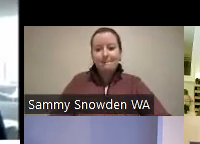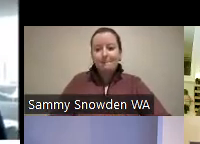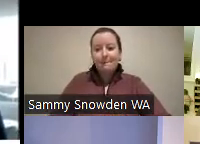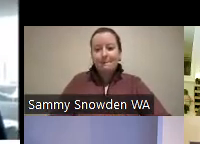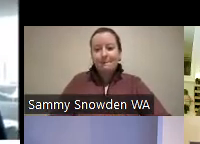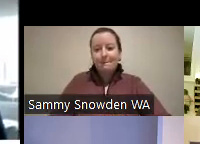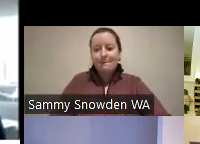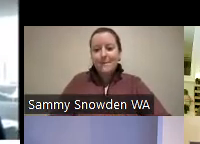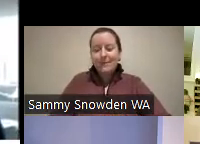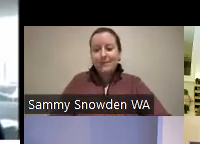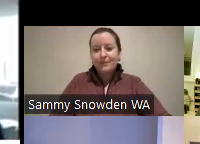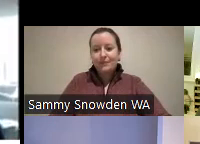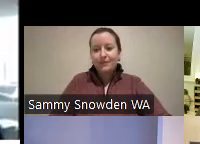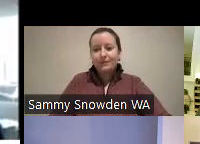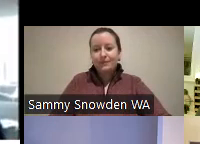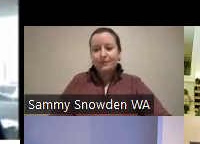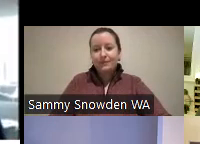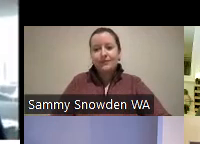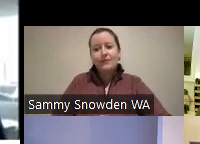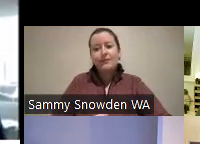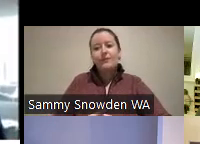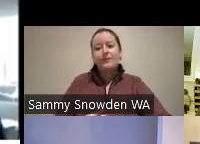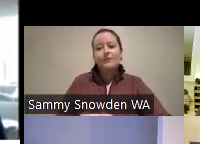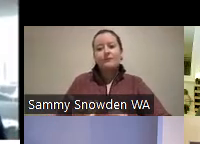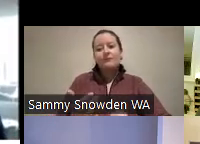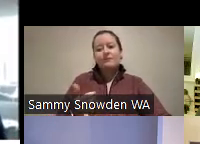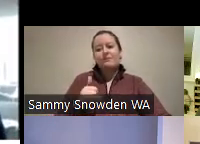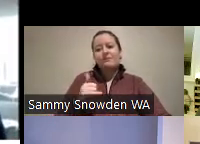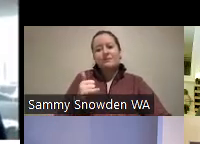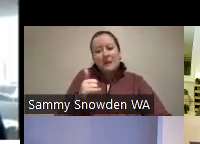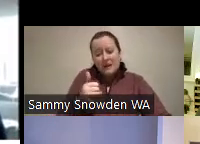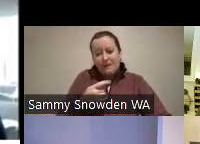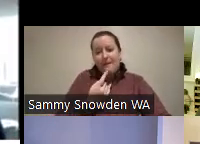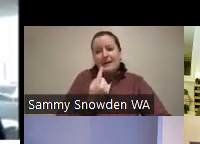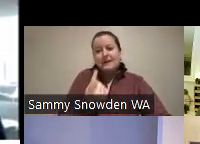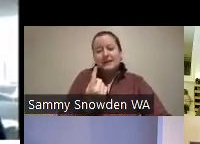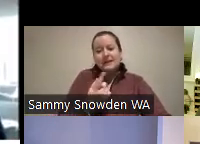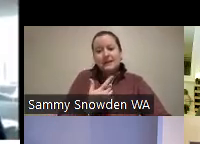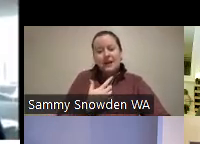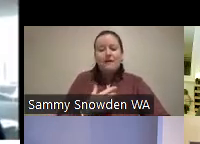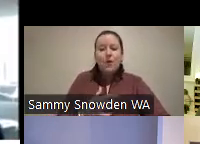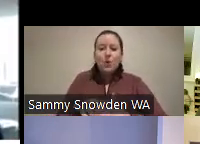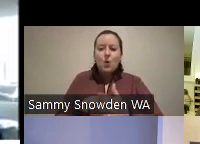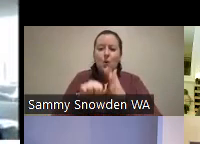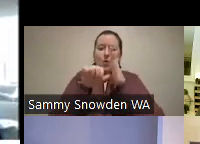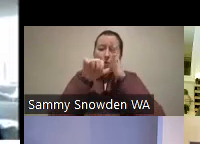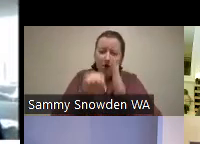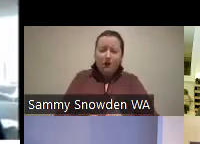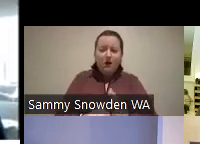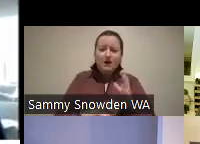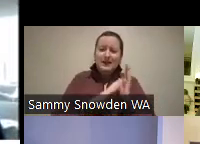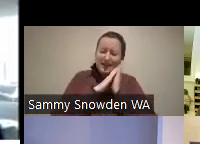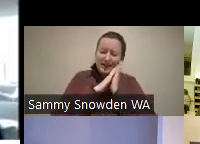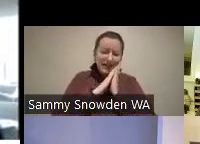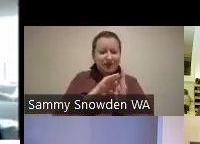have really, really serious problems, then maybe speaking to a healthcare professional could help,